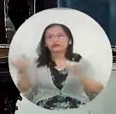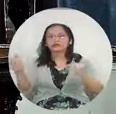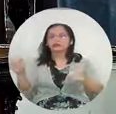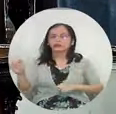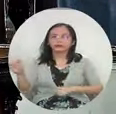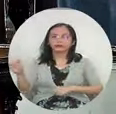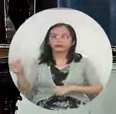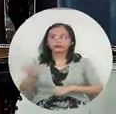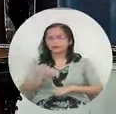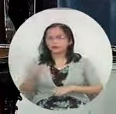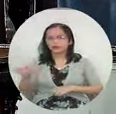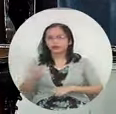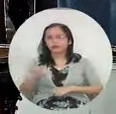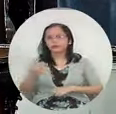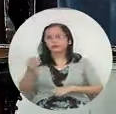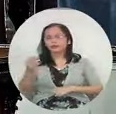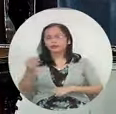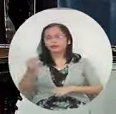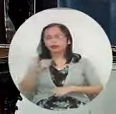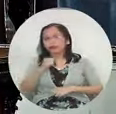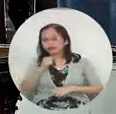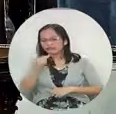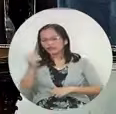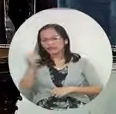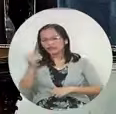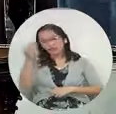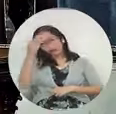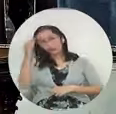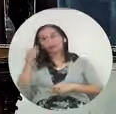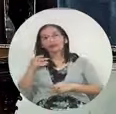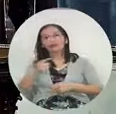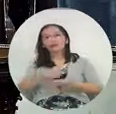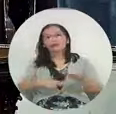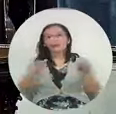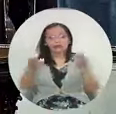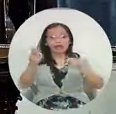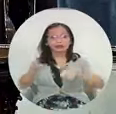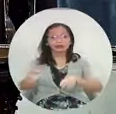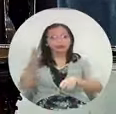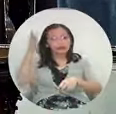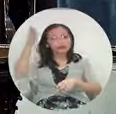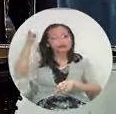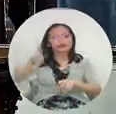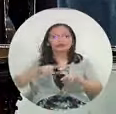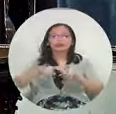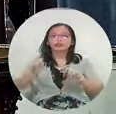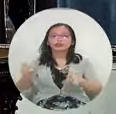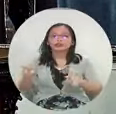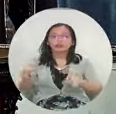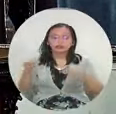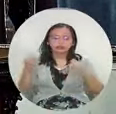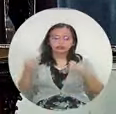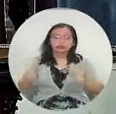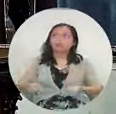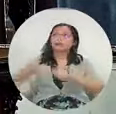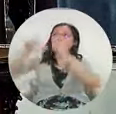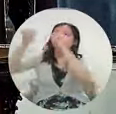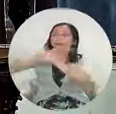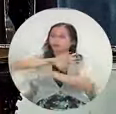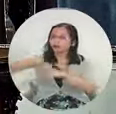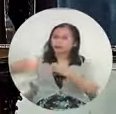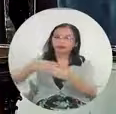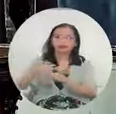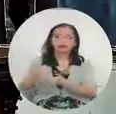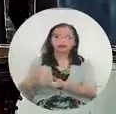But I believe that every direction that God has placed in my way is for the purpose of me reaching the area